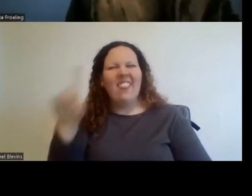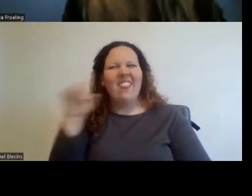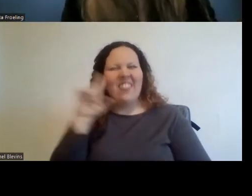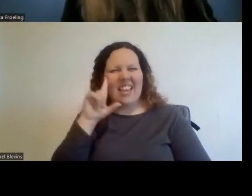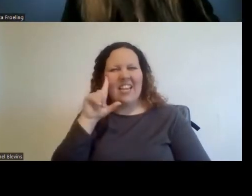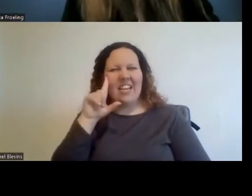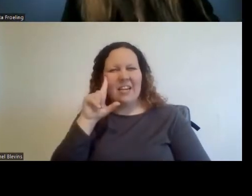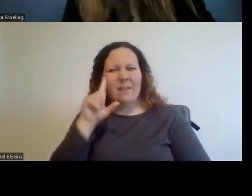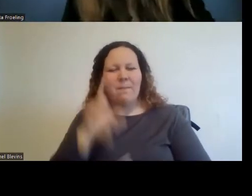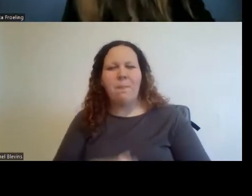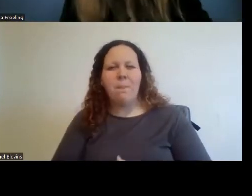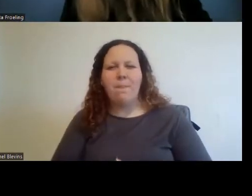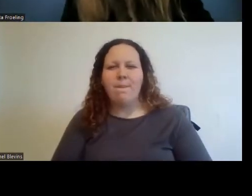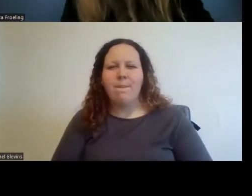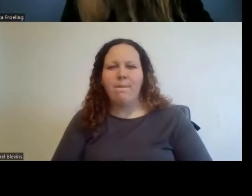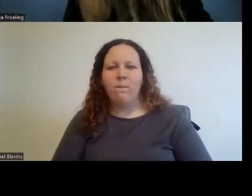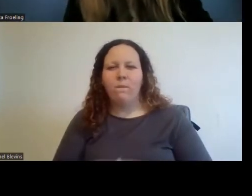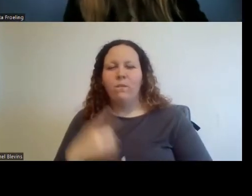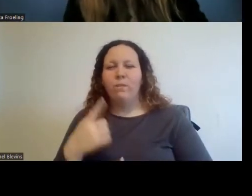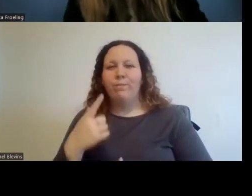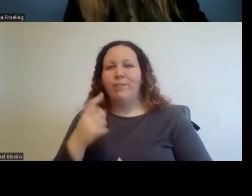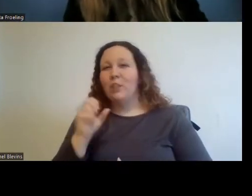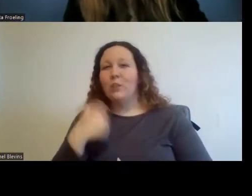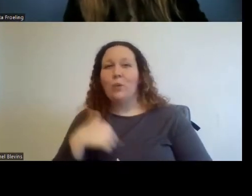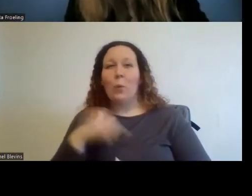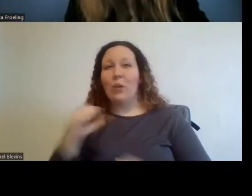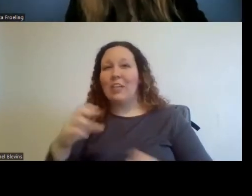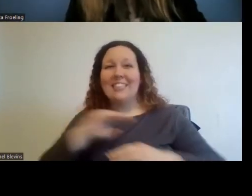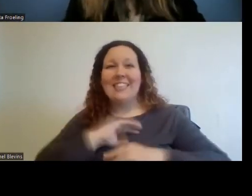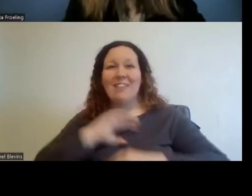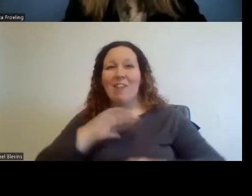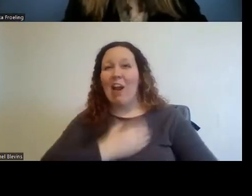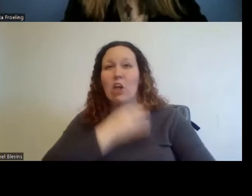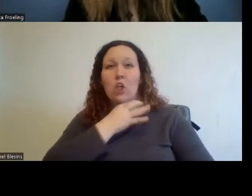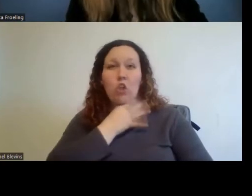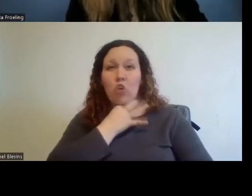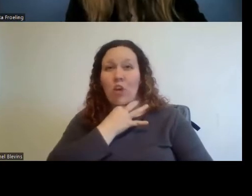we would satisfy our curiosity about what it sounds like.